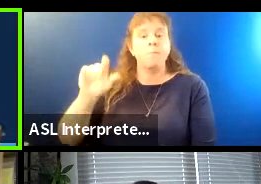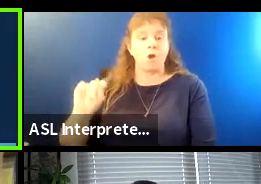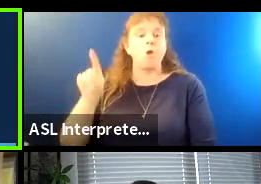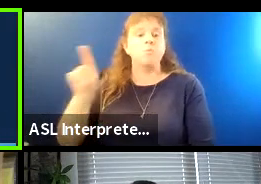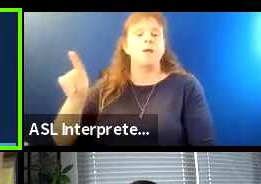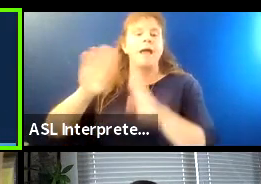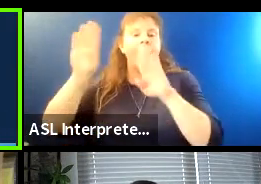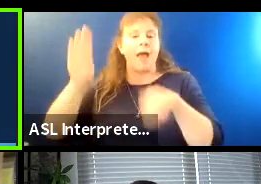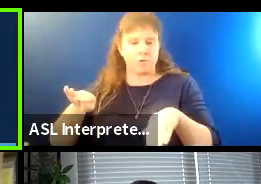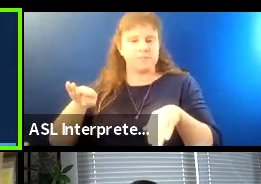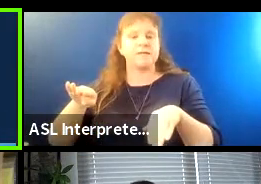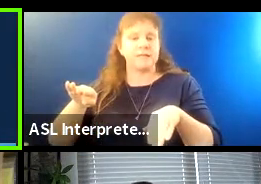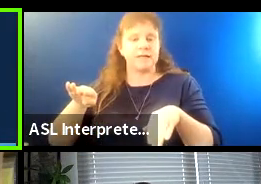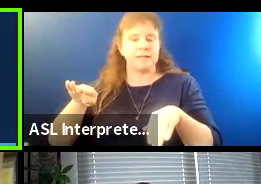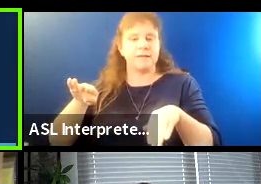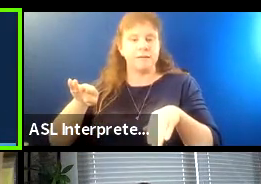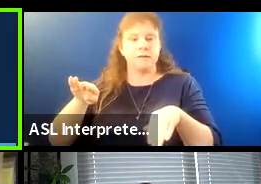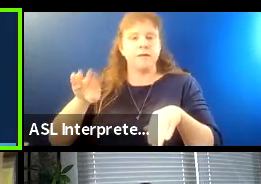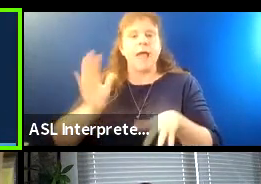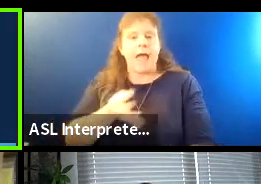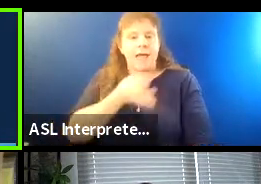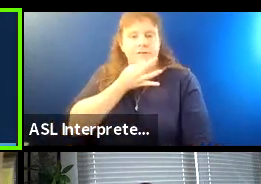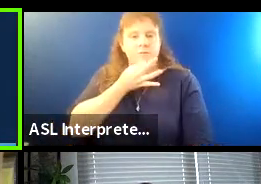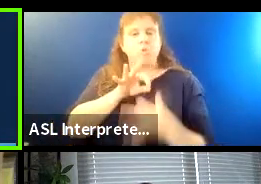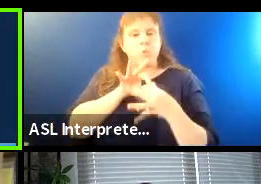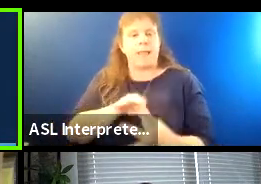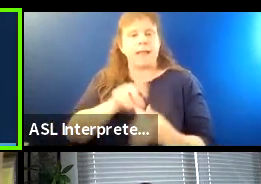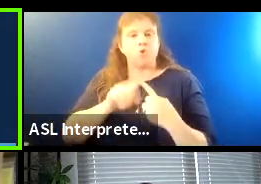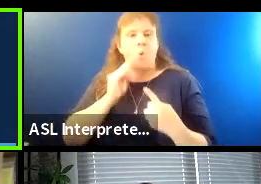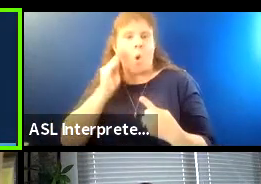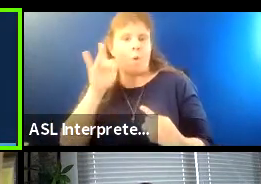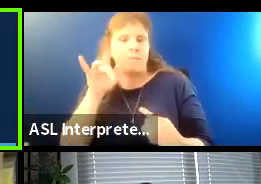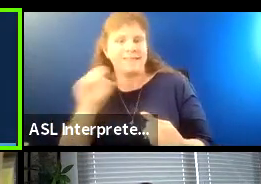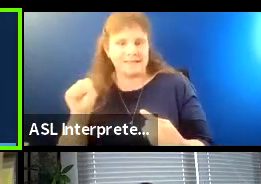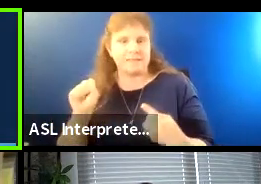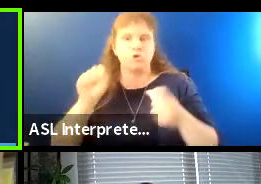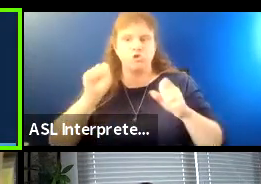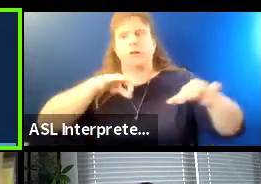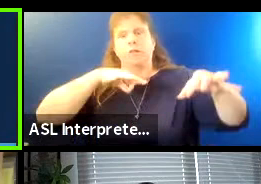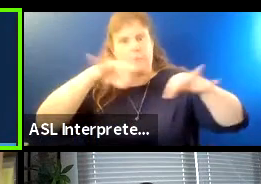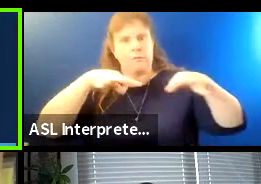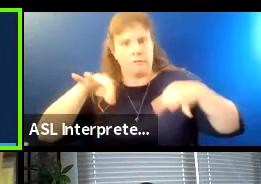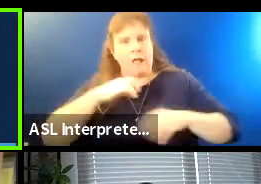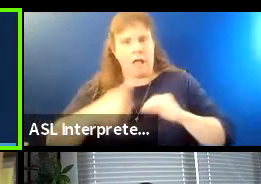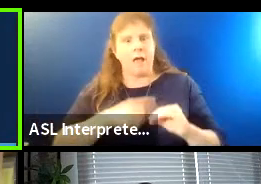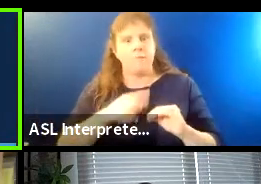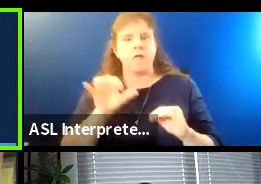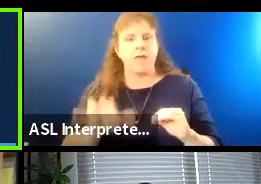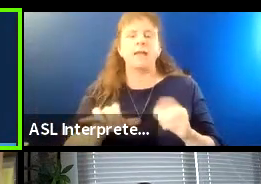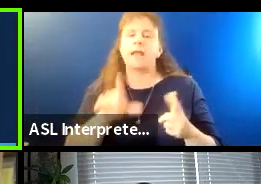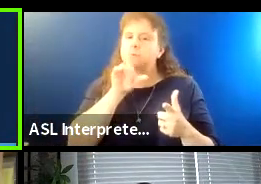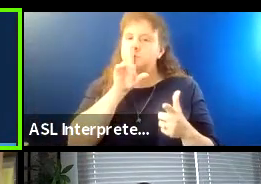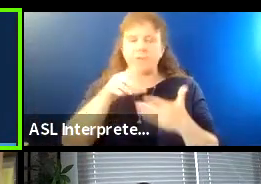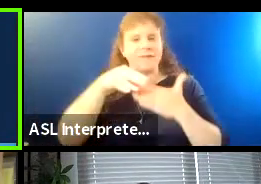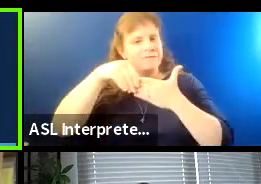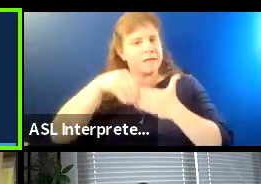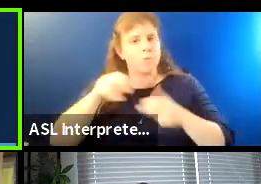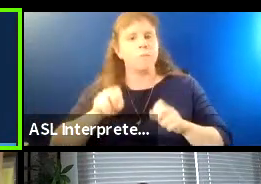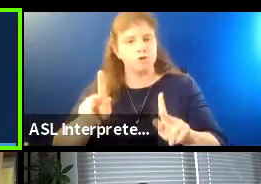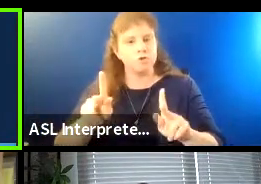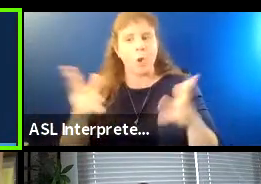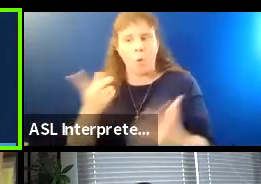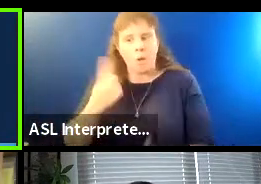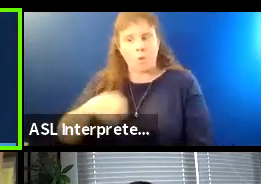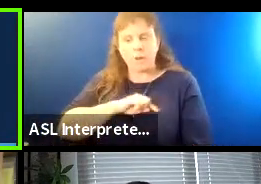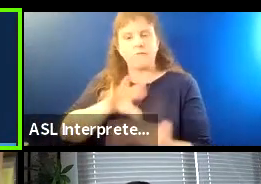expert connecting to homelessness and how this was translating on the ground, the resilient opportunities and lessons that we learned that could be